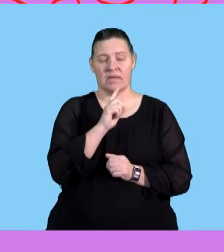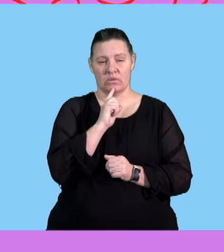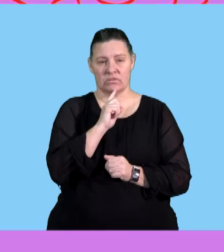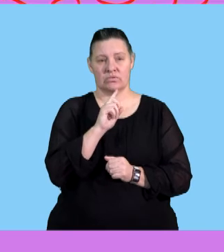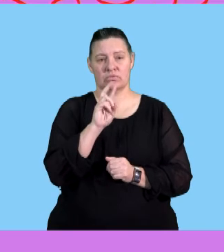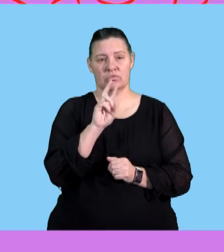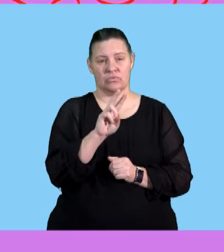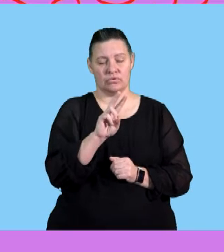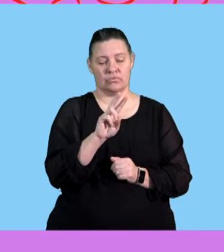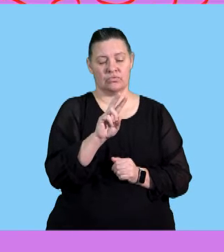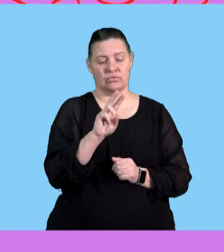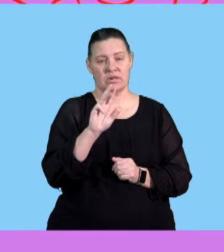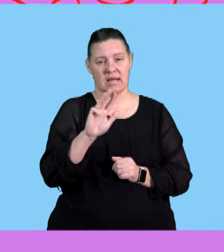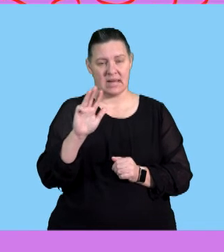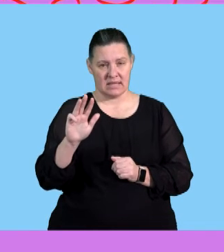of